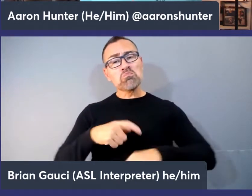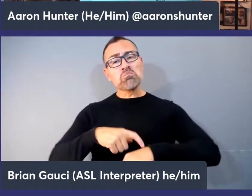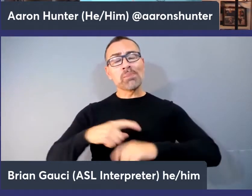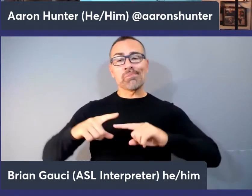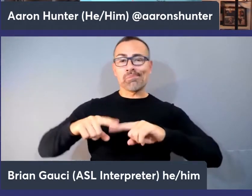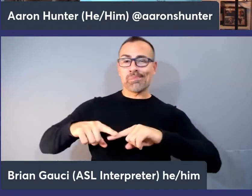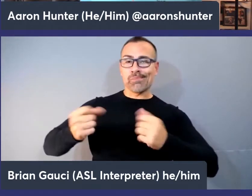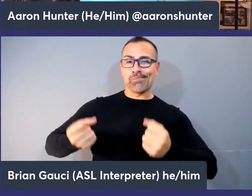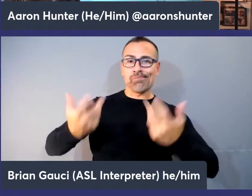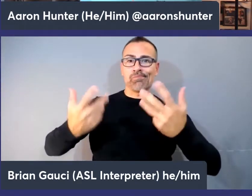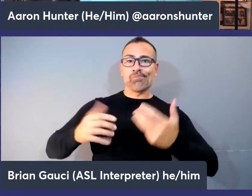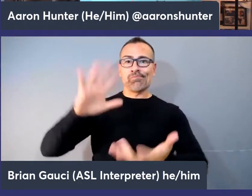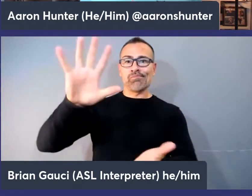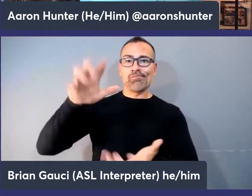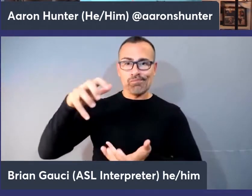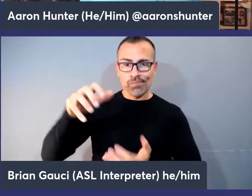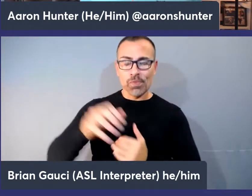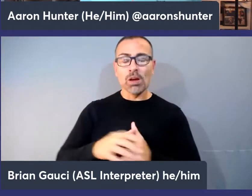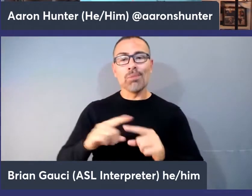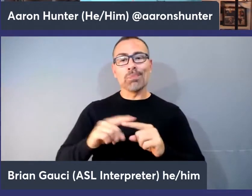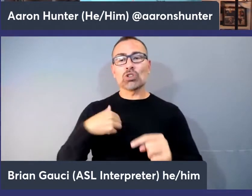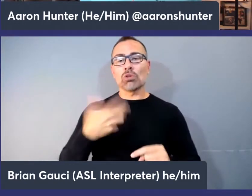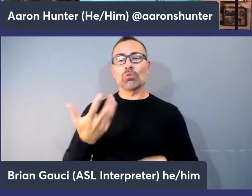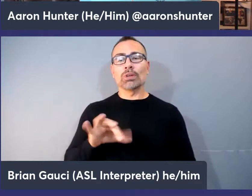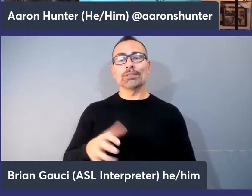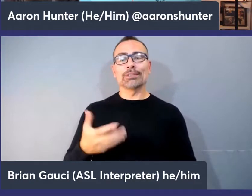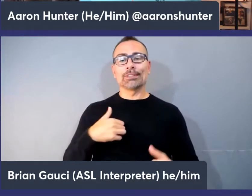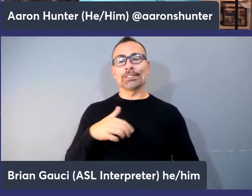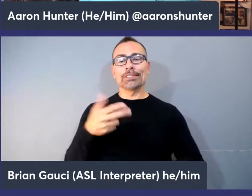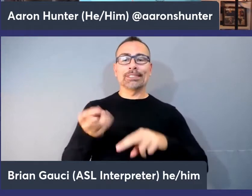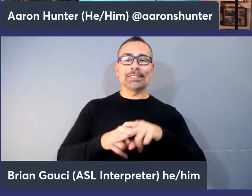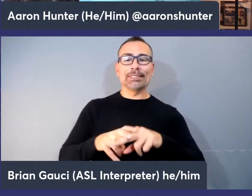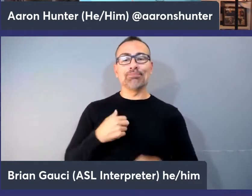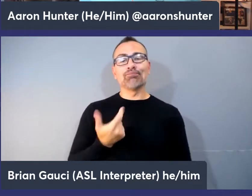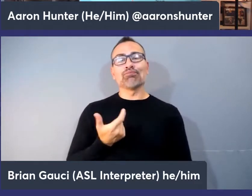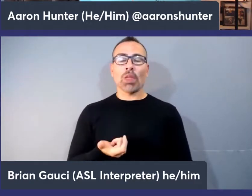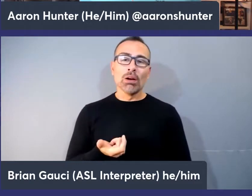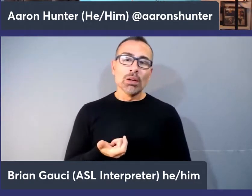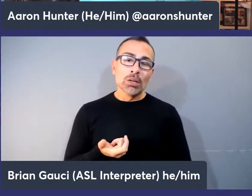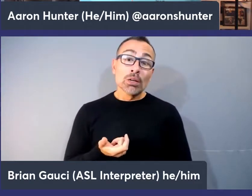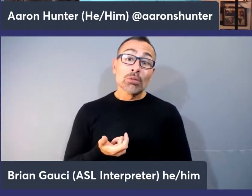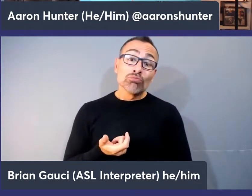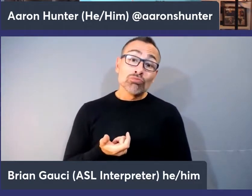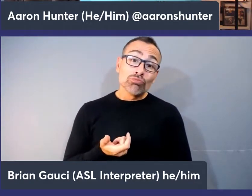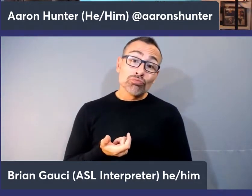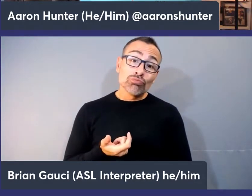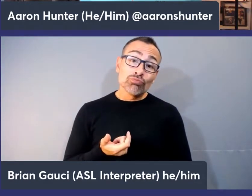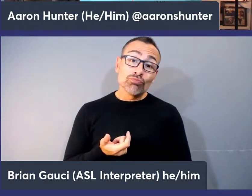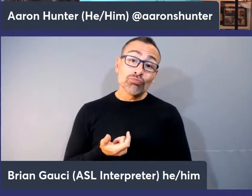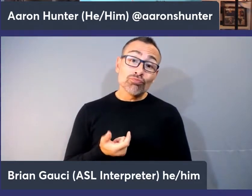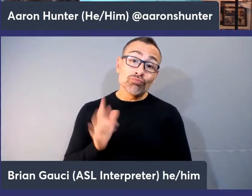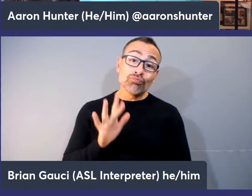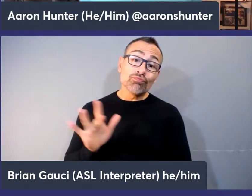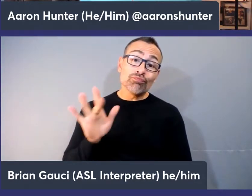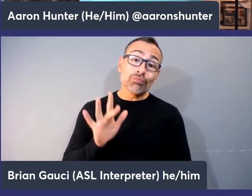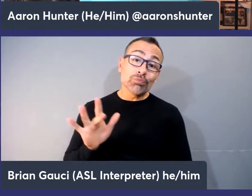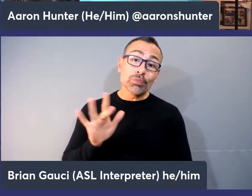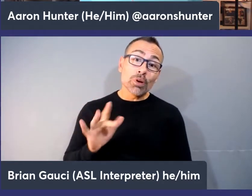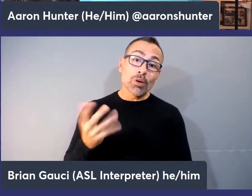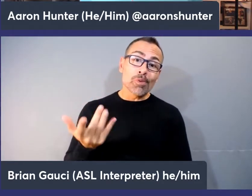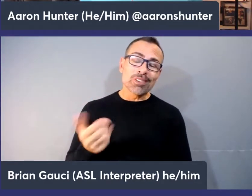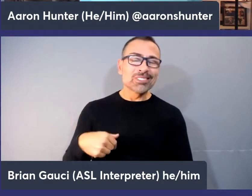loading. So you wouldn't want to sit around just staring at the status. It's more of like one of those things you kick Well, off. fine. You'll be getting the